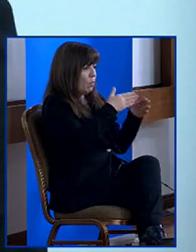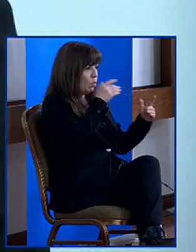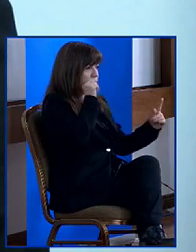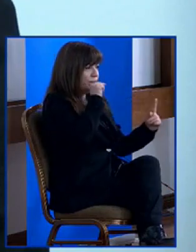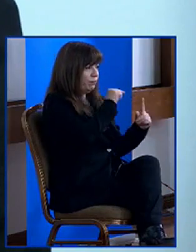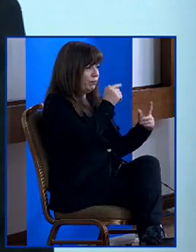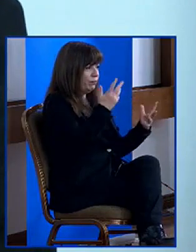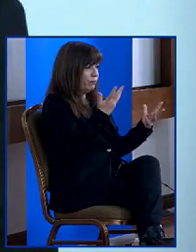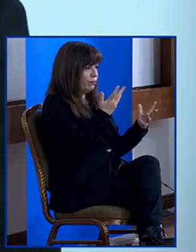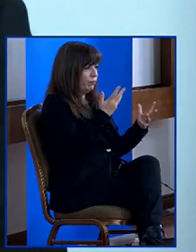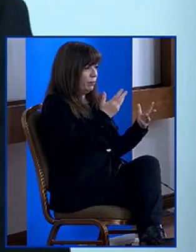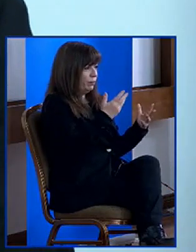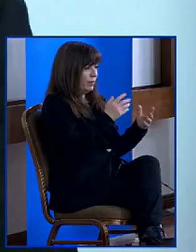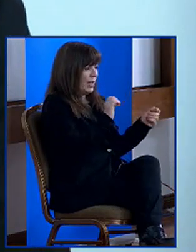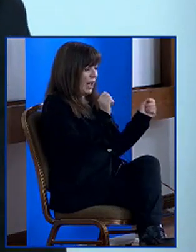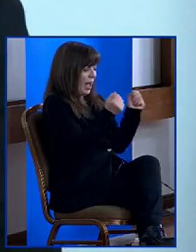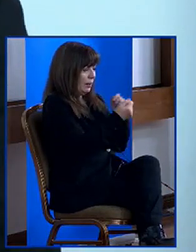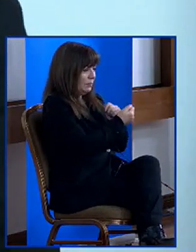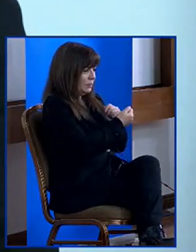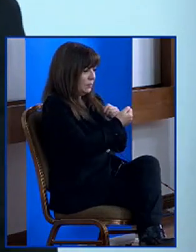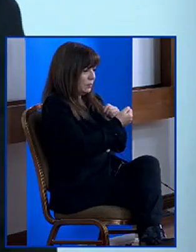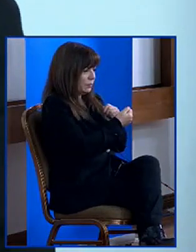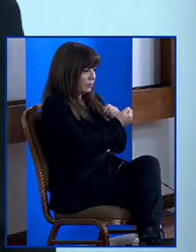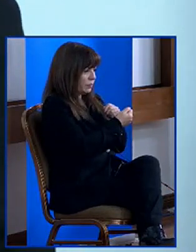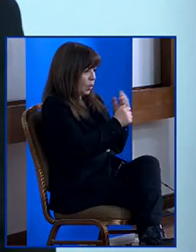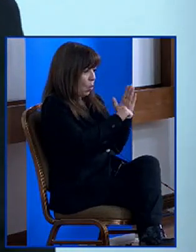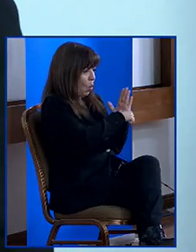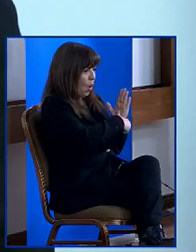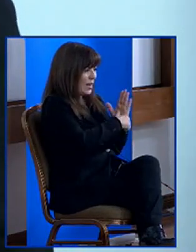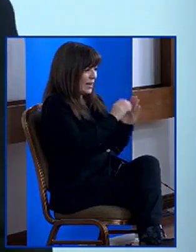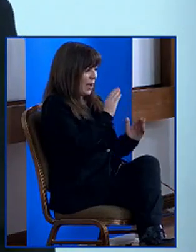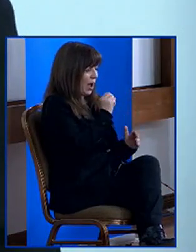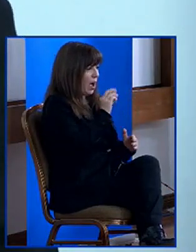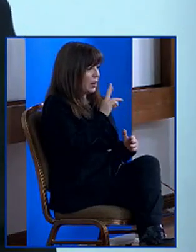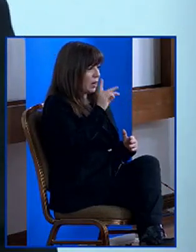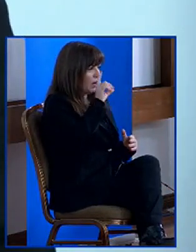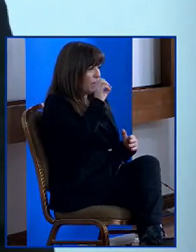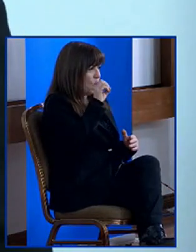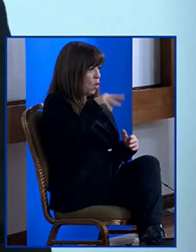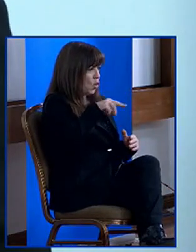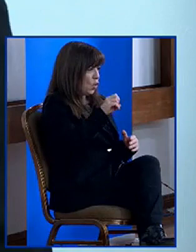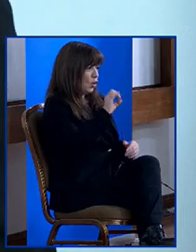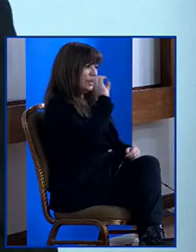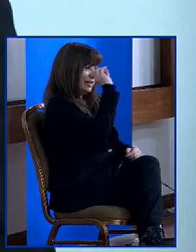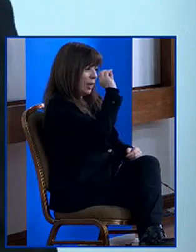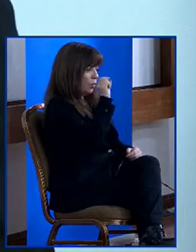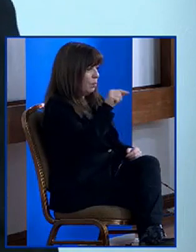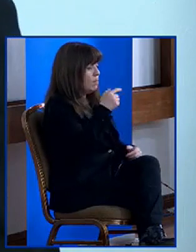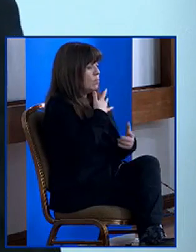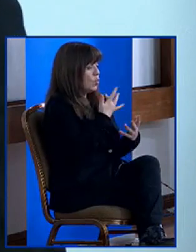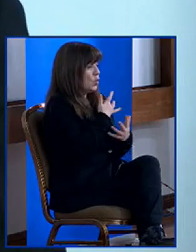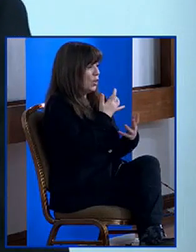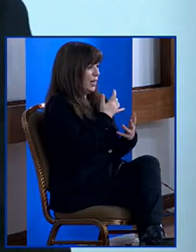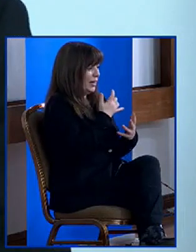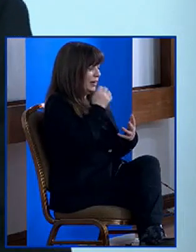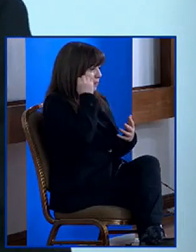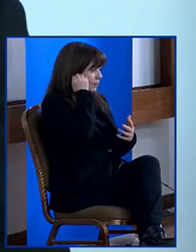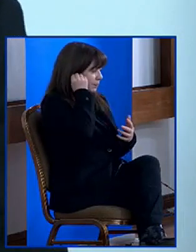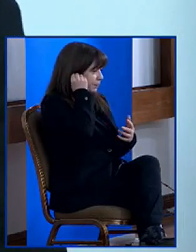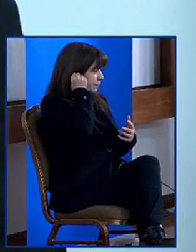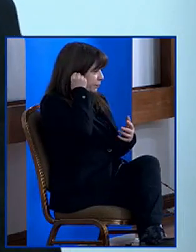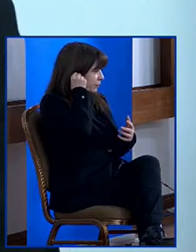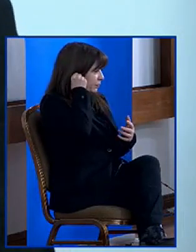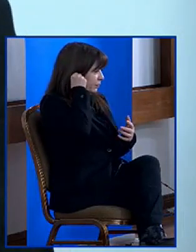really good way. Without the right infrastructure, the right investment, the right economic model, we won't be able to have the stable